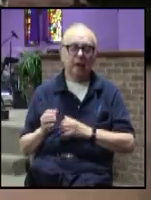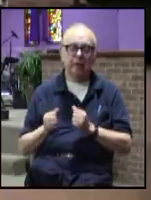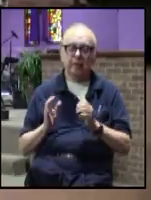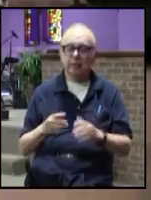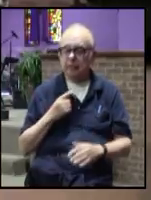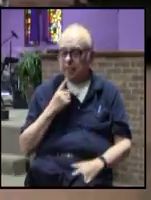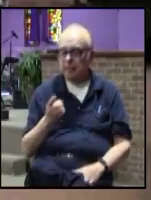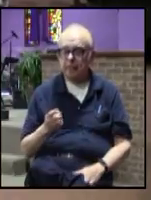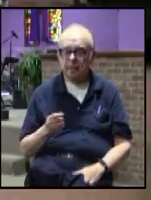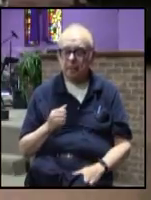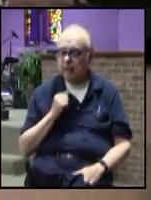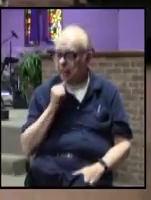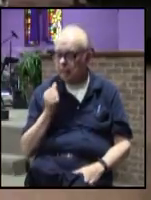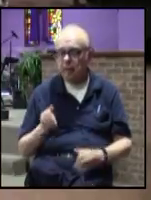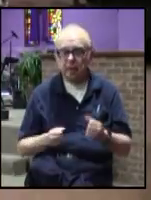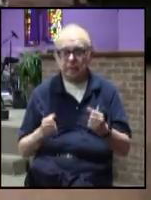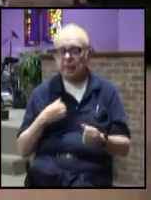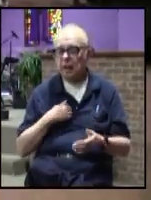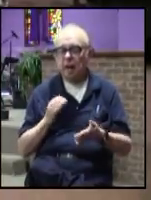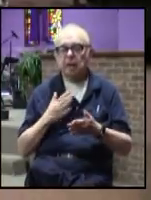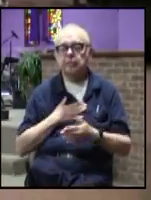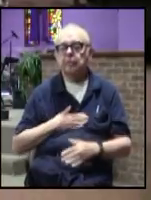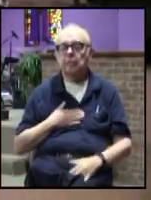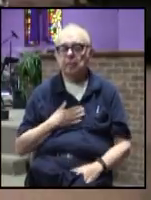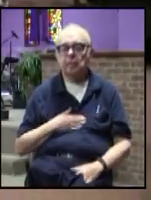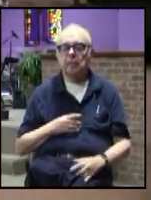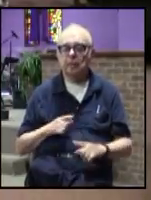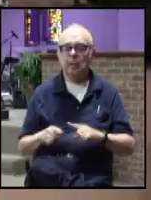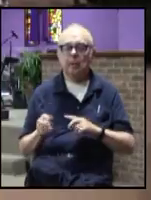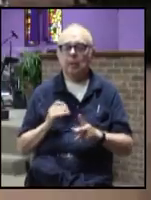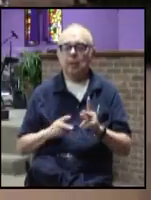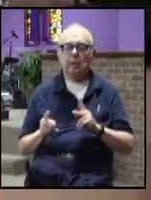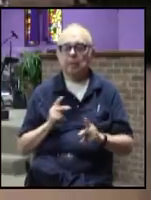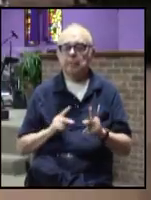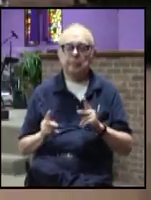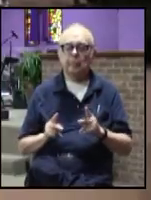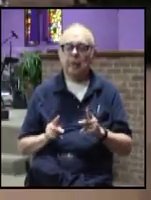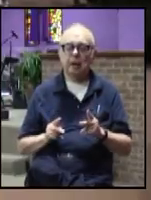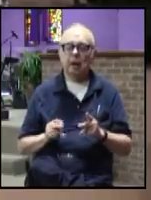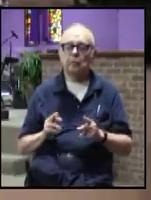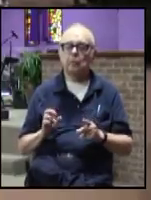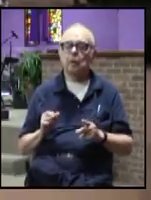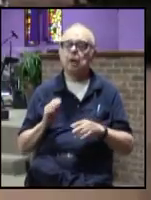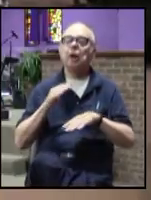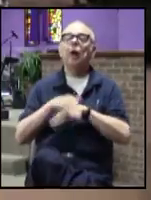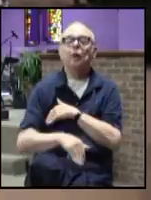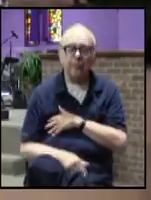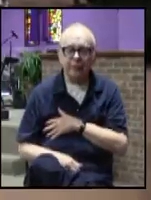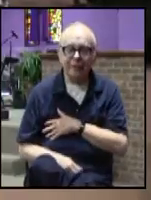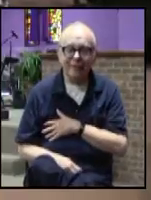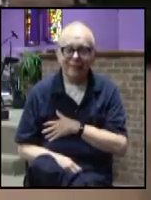what he said. It's not the driving that I enjoy, it's the people that I run over.